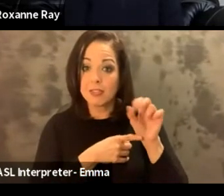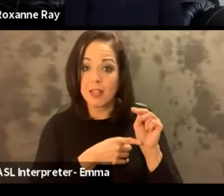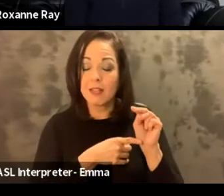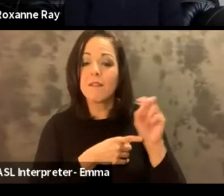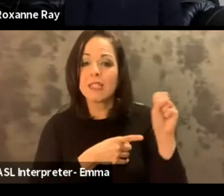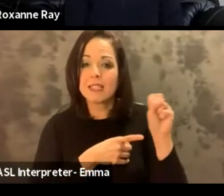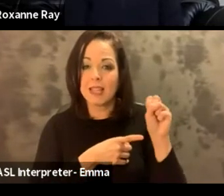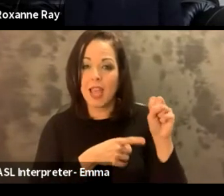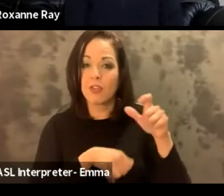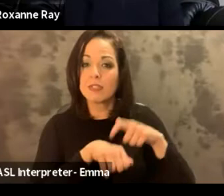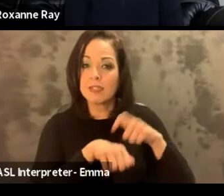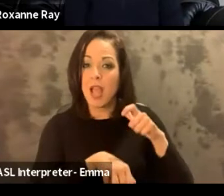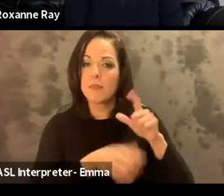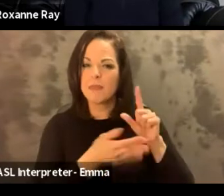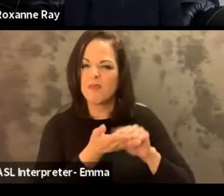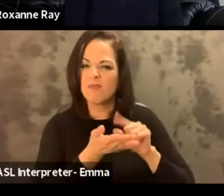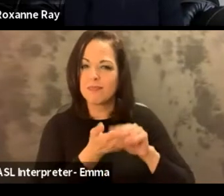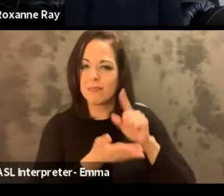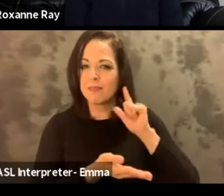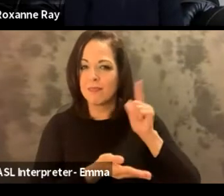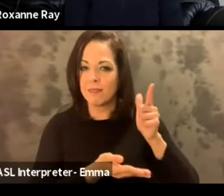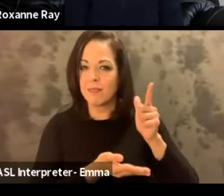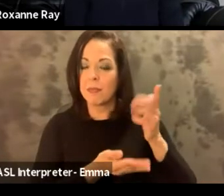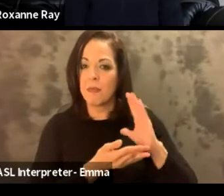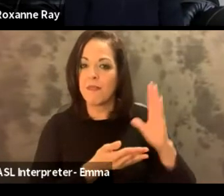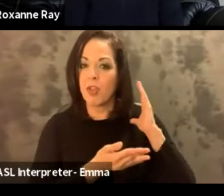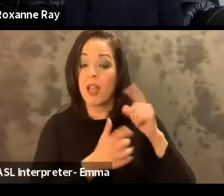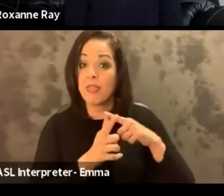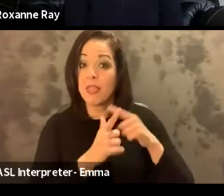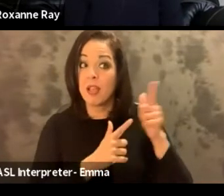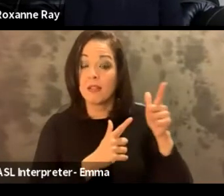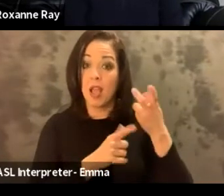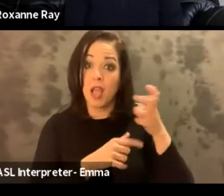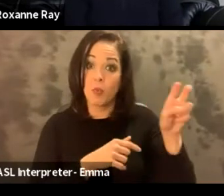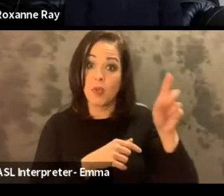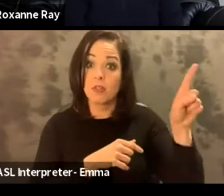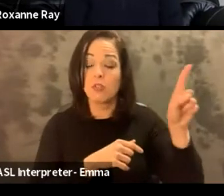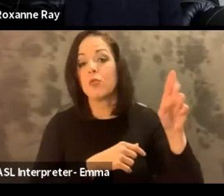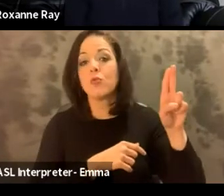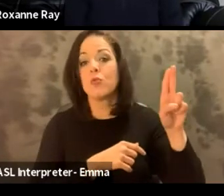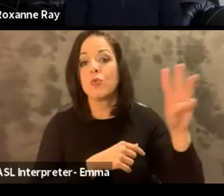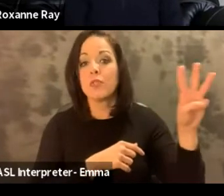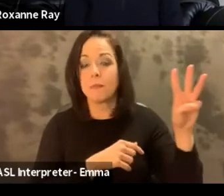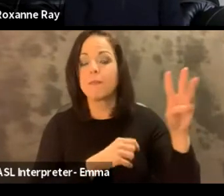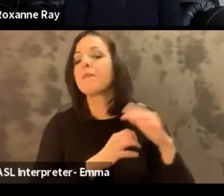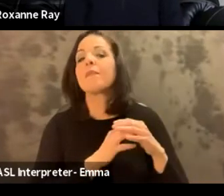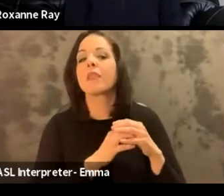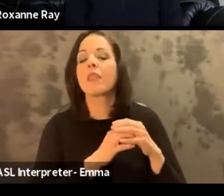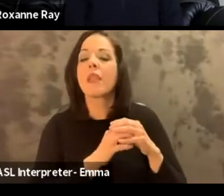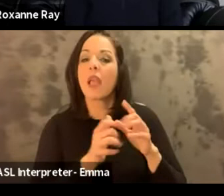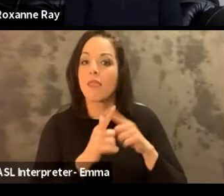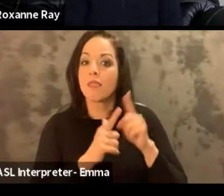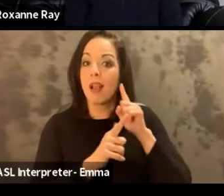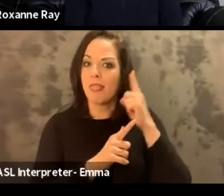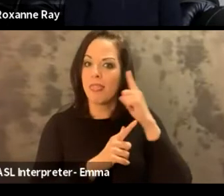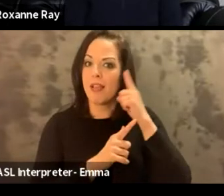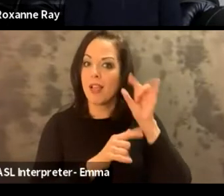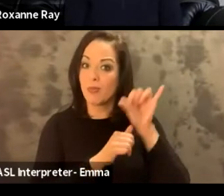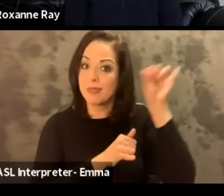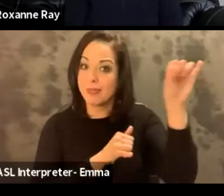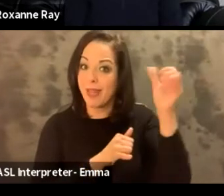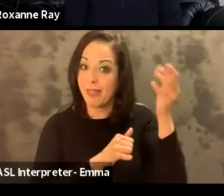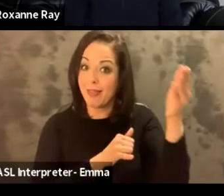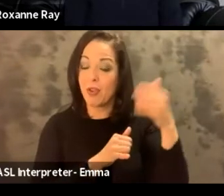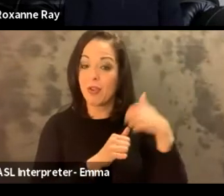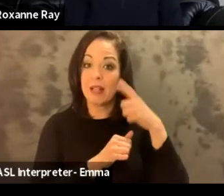Times. I went over to teach at UW, thinking I would stay, and then he